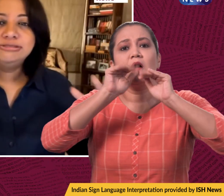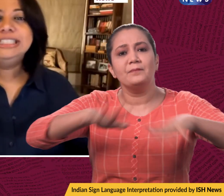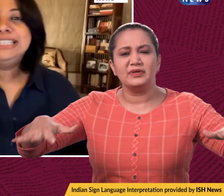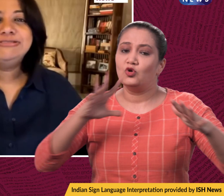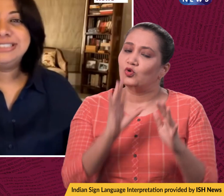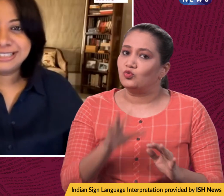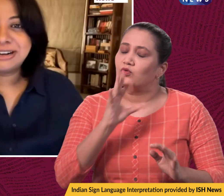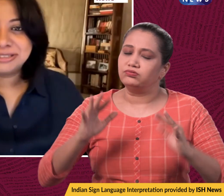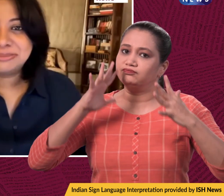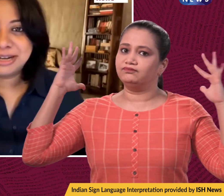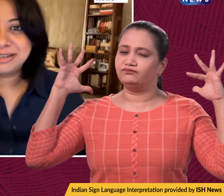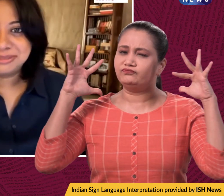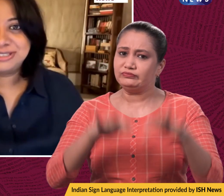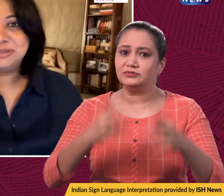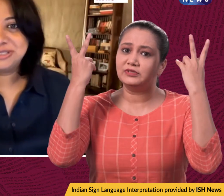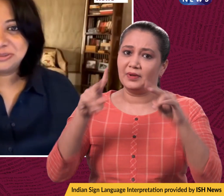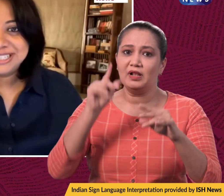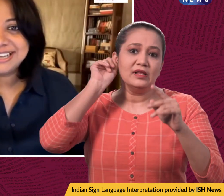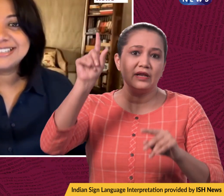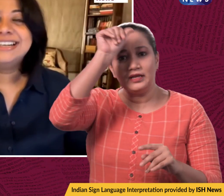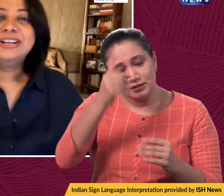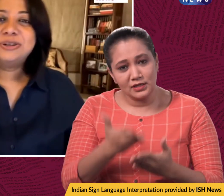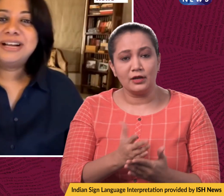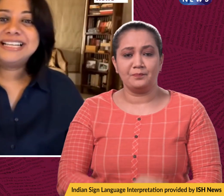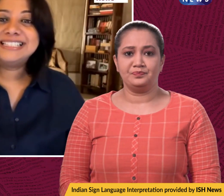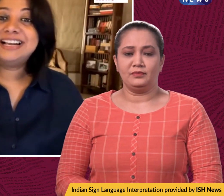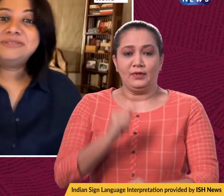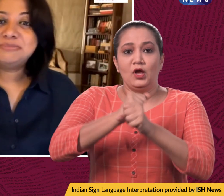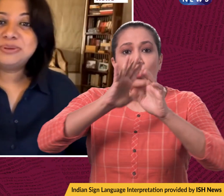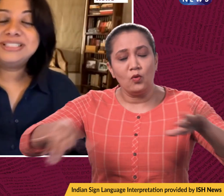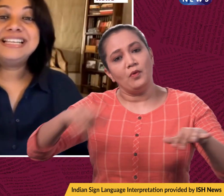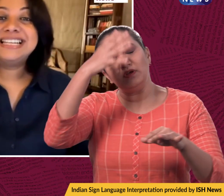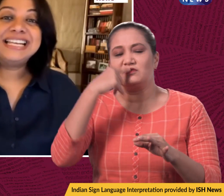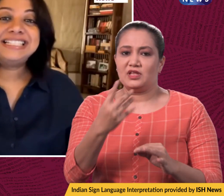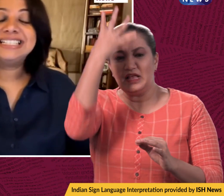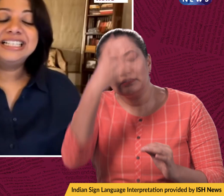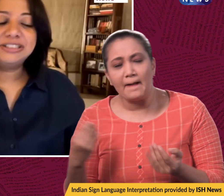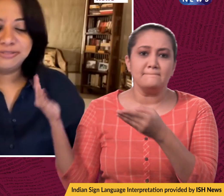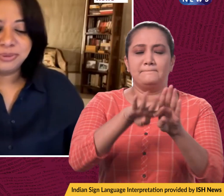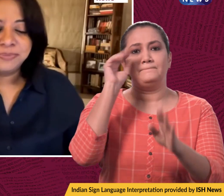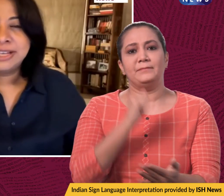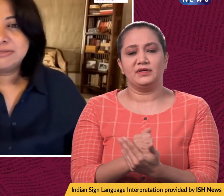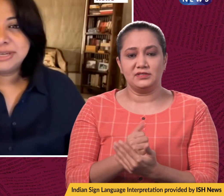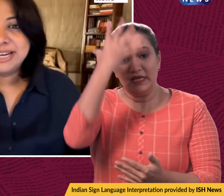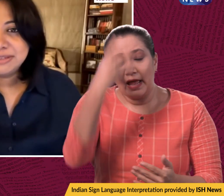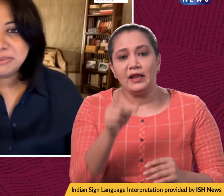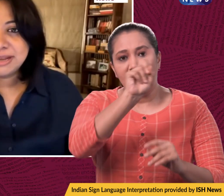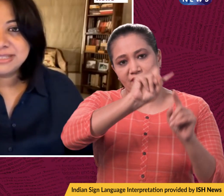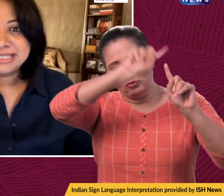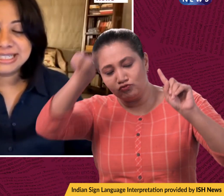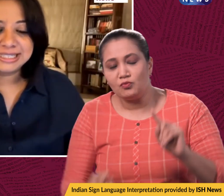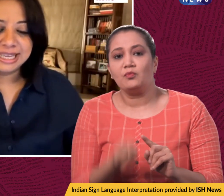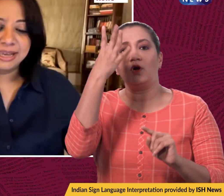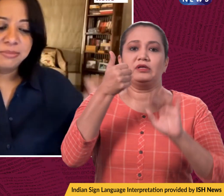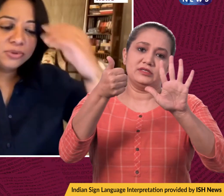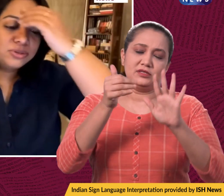Like really crowded Baga beach over the weekend. Goa has now imposed a night curfew from 11 p.m.